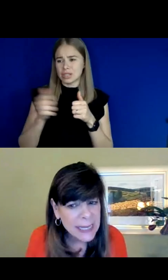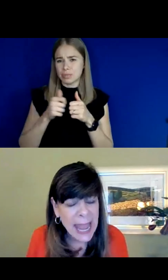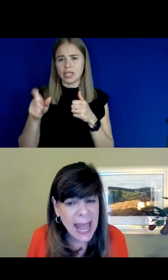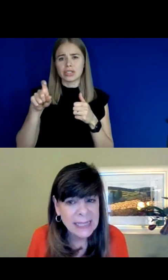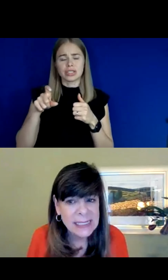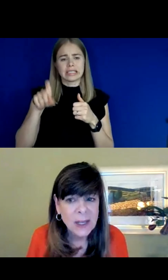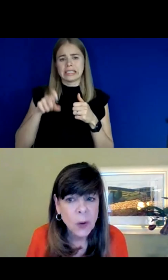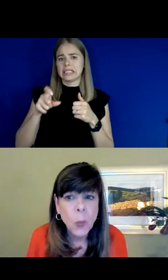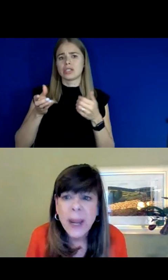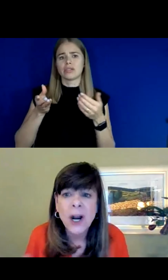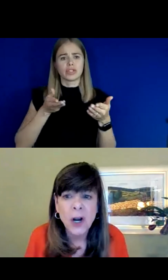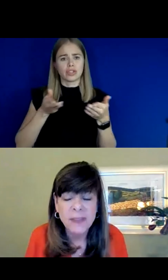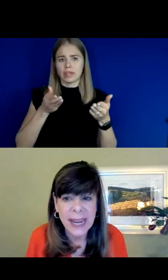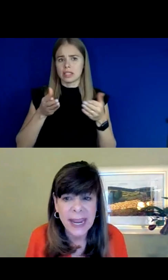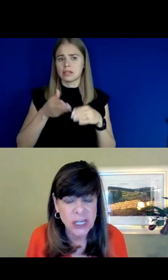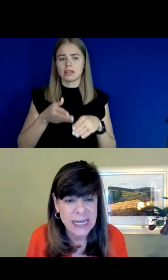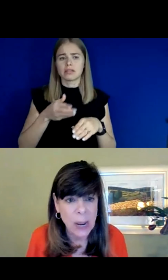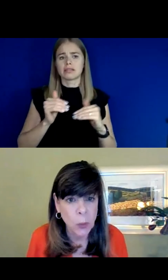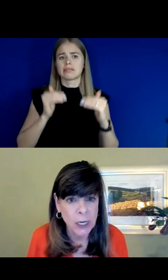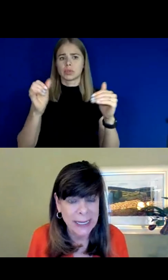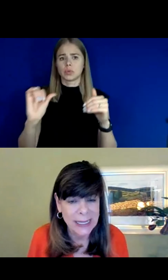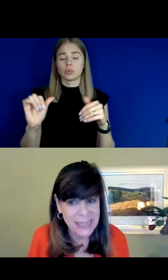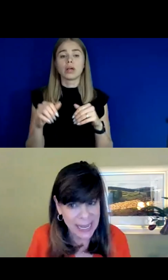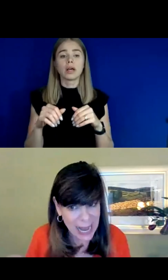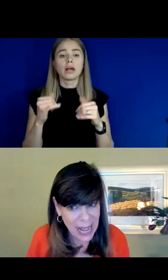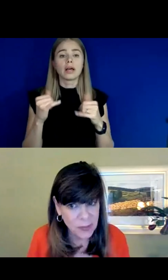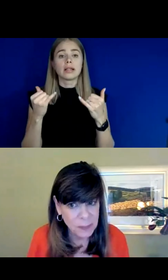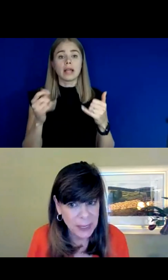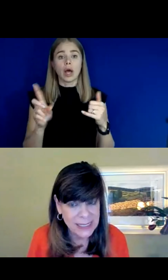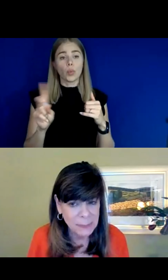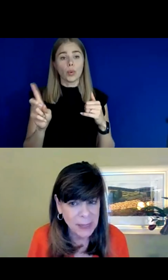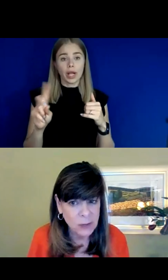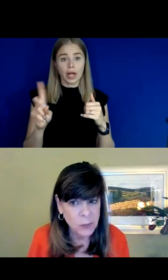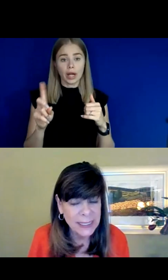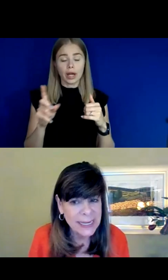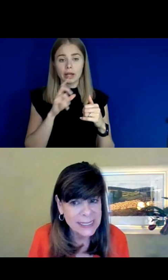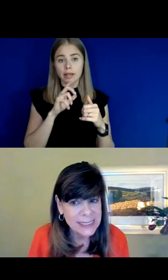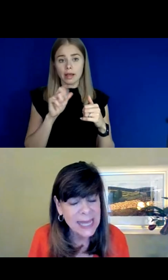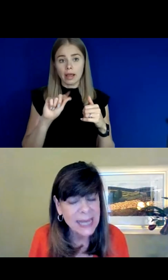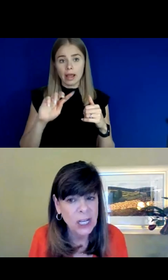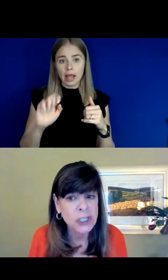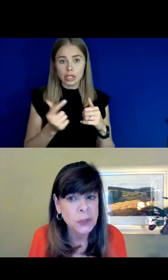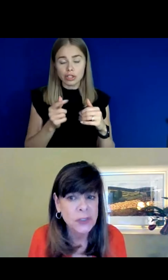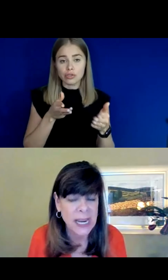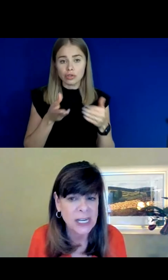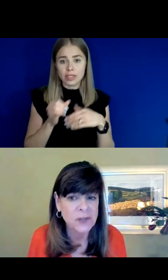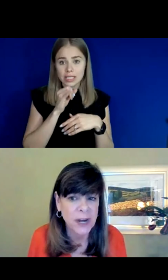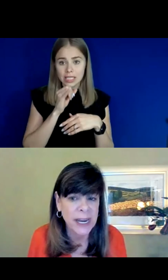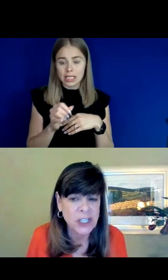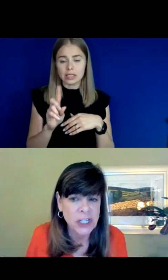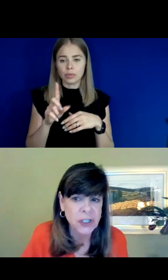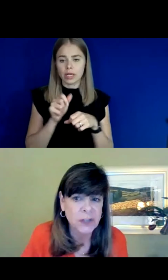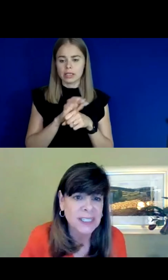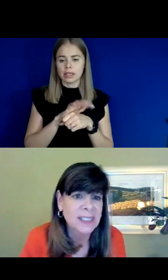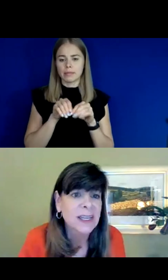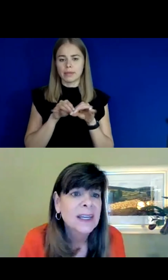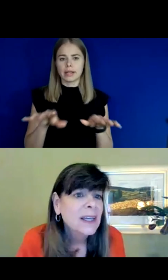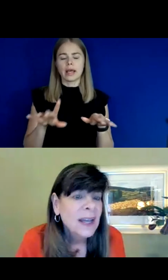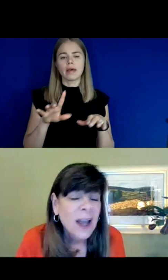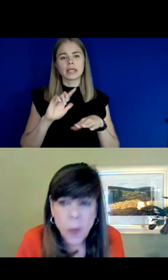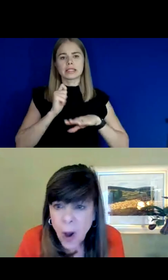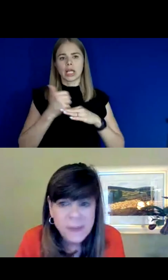In looking at where the aging network is and how the pandemic really is setting a new stage for aging